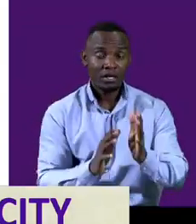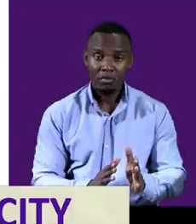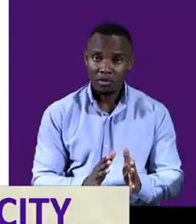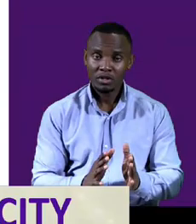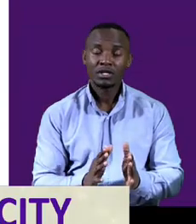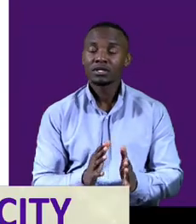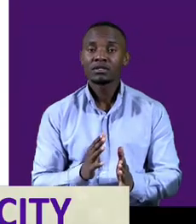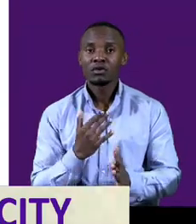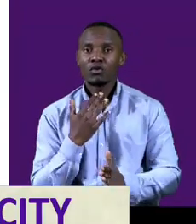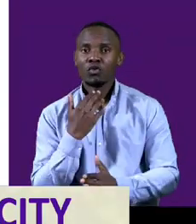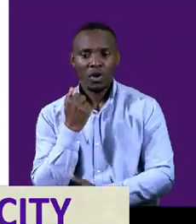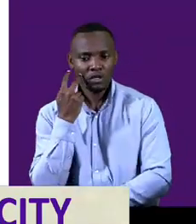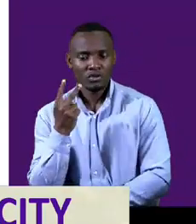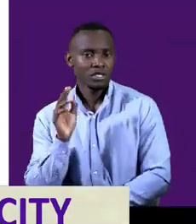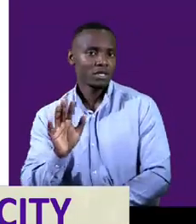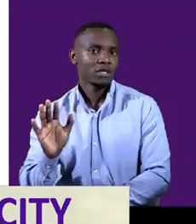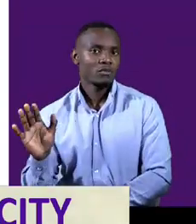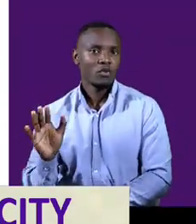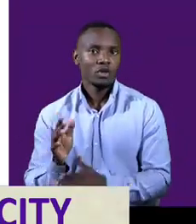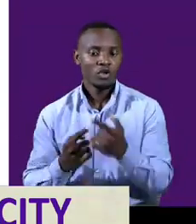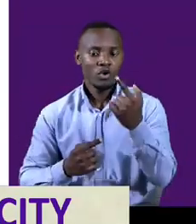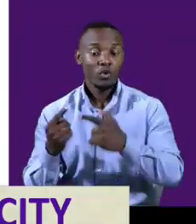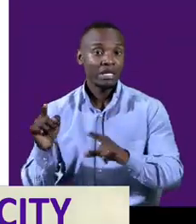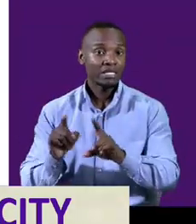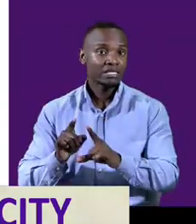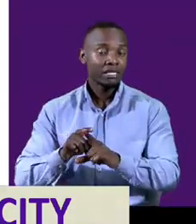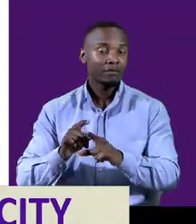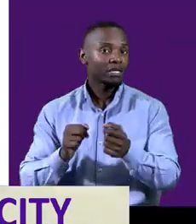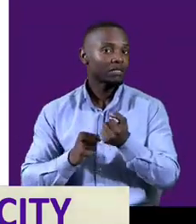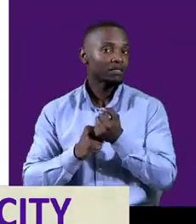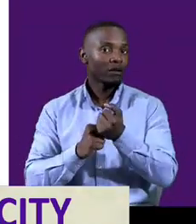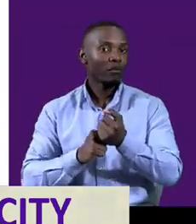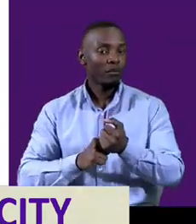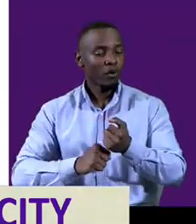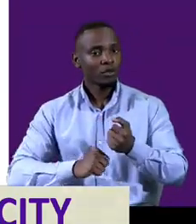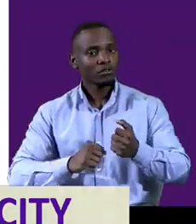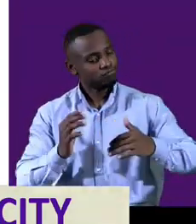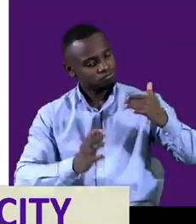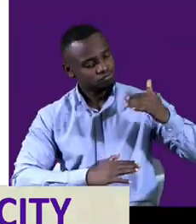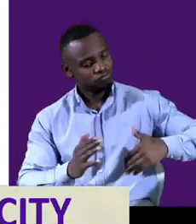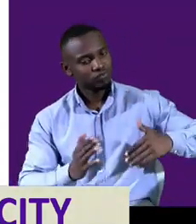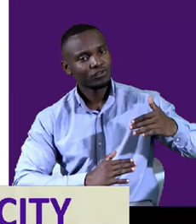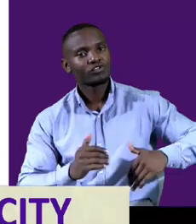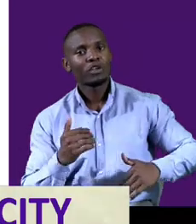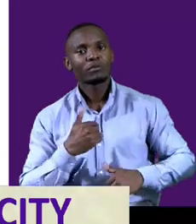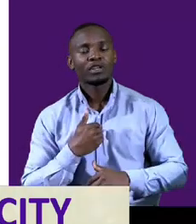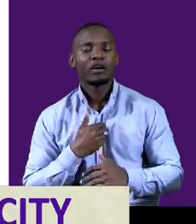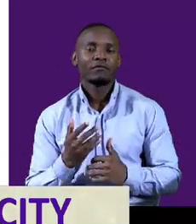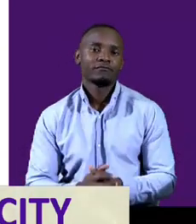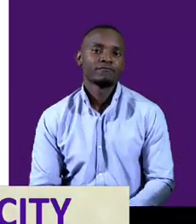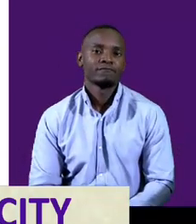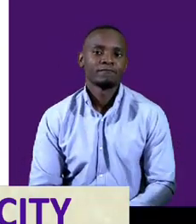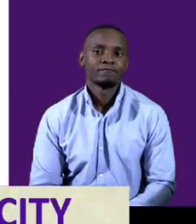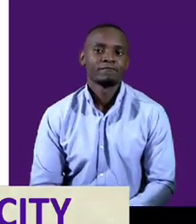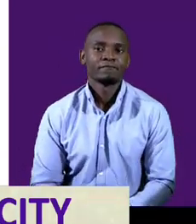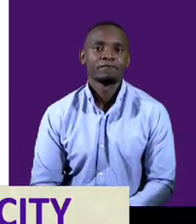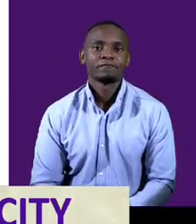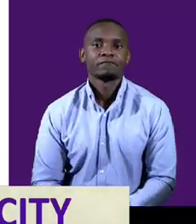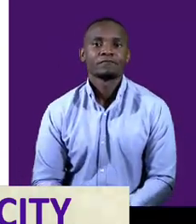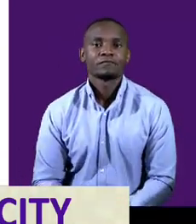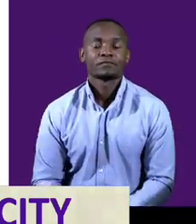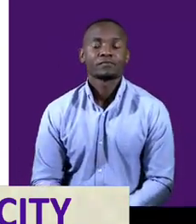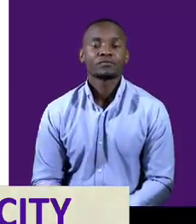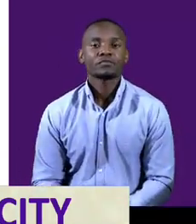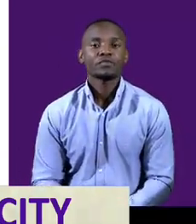enticing, especially with their drums that they used to beat when the games are playing. Now,